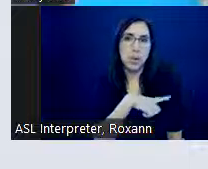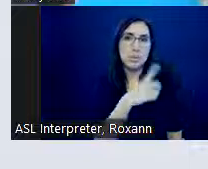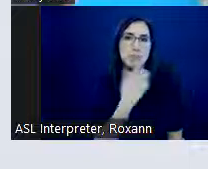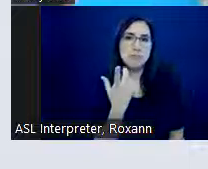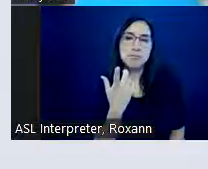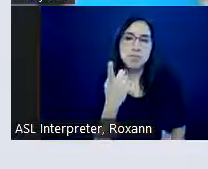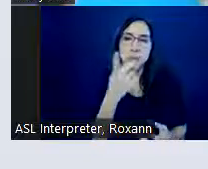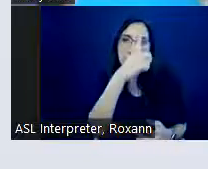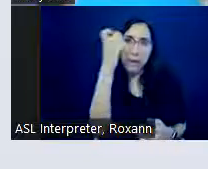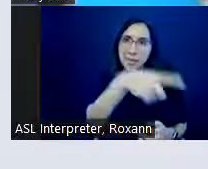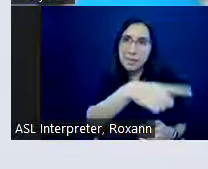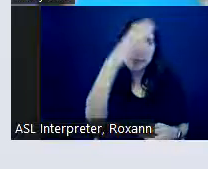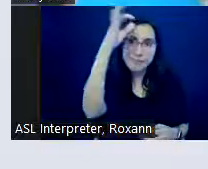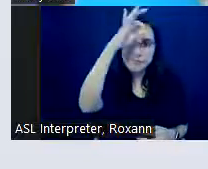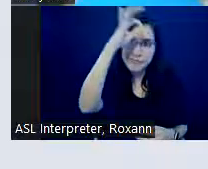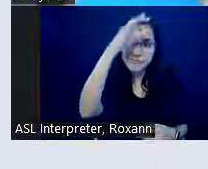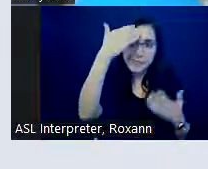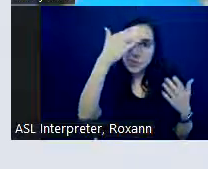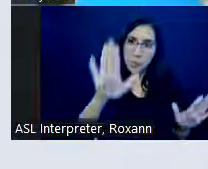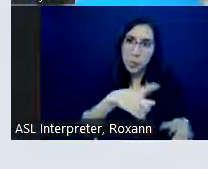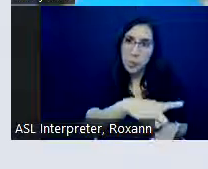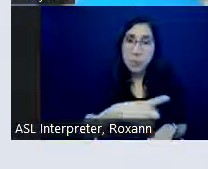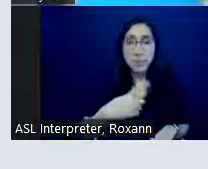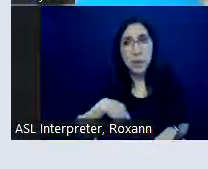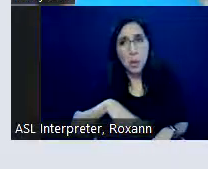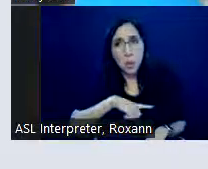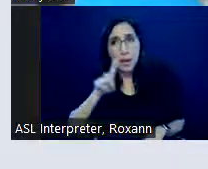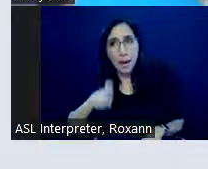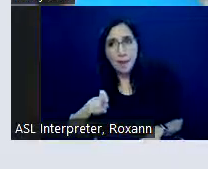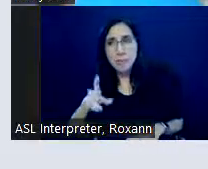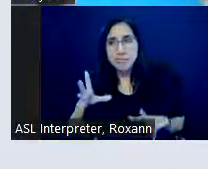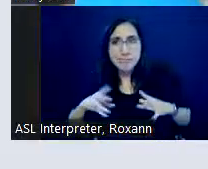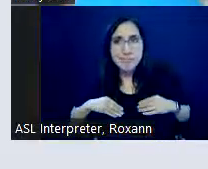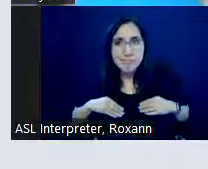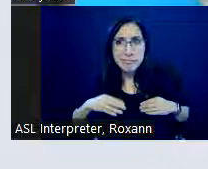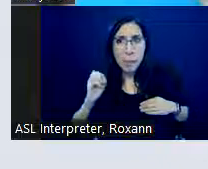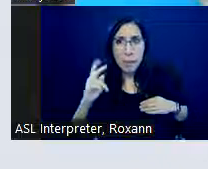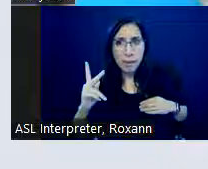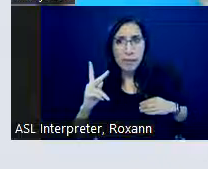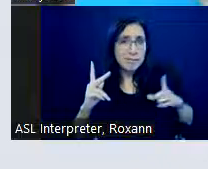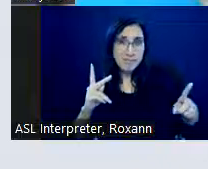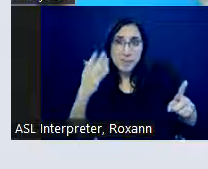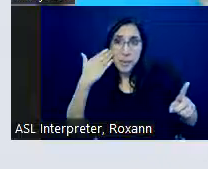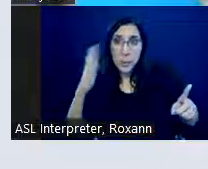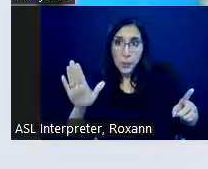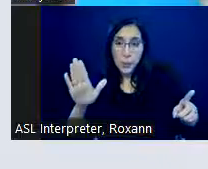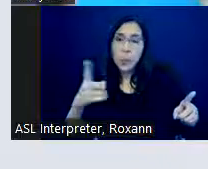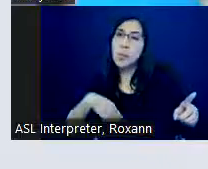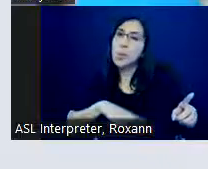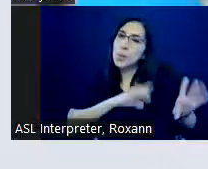to be okay with they don't know. We have to give them the tools, the training,